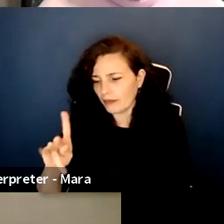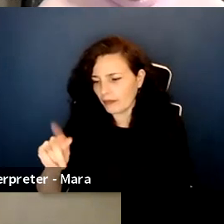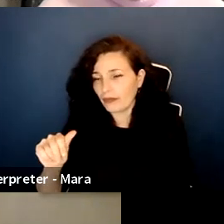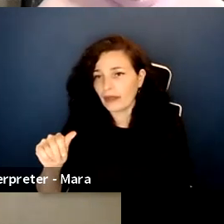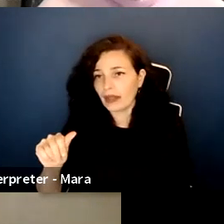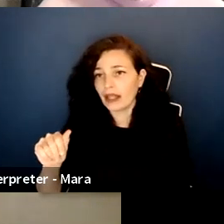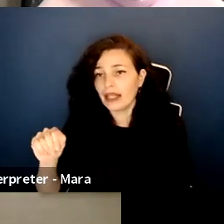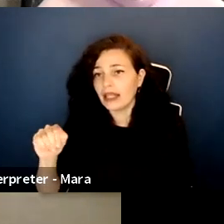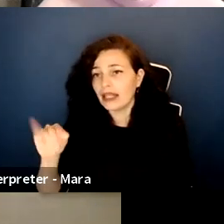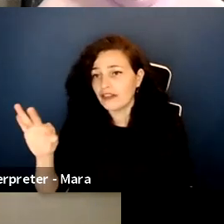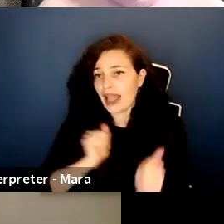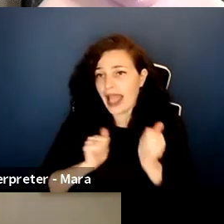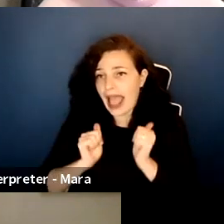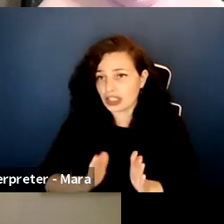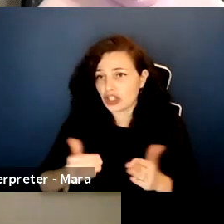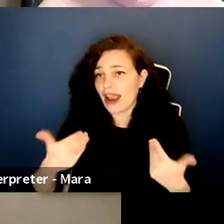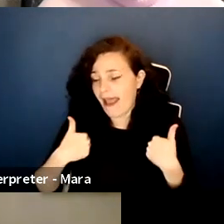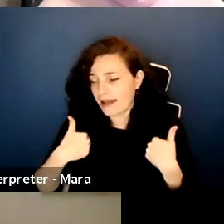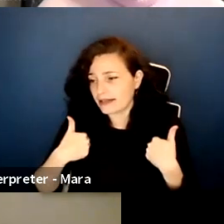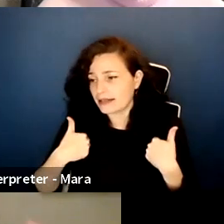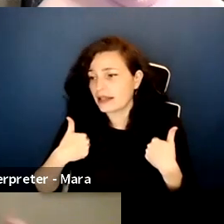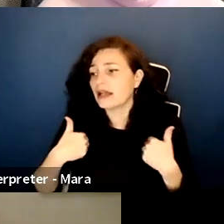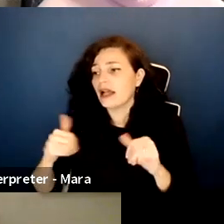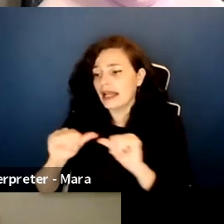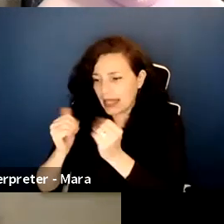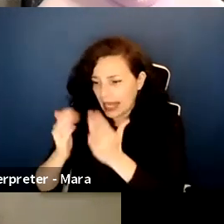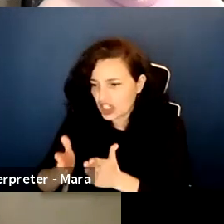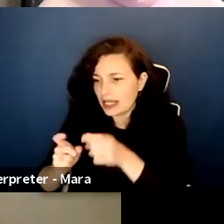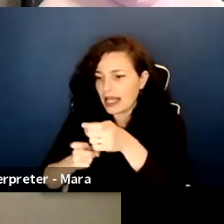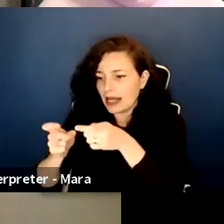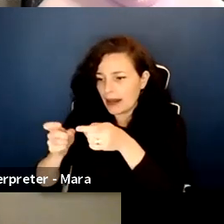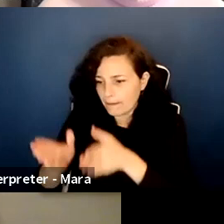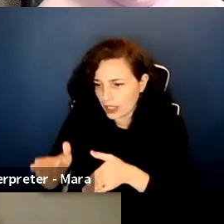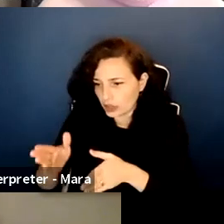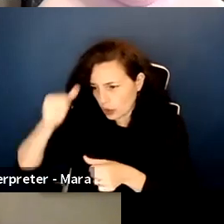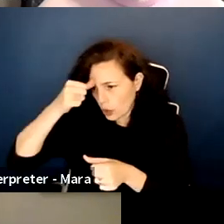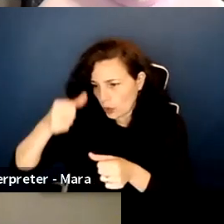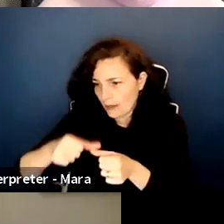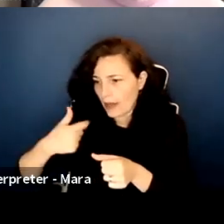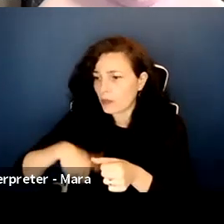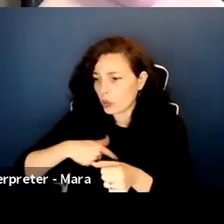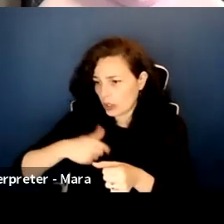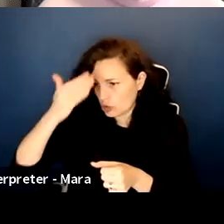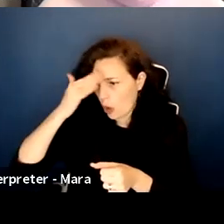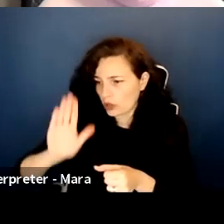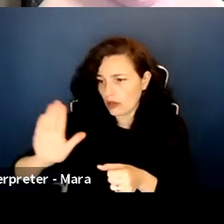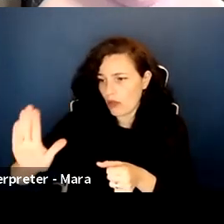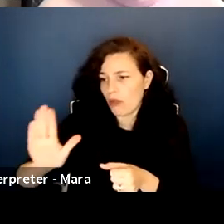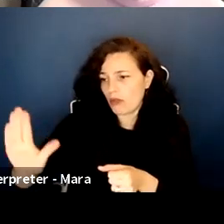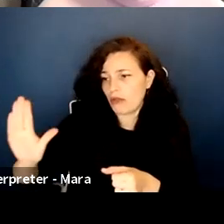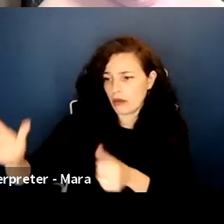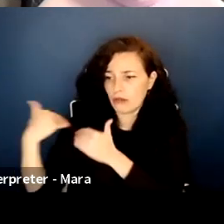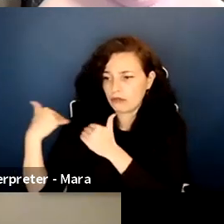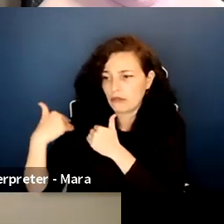agents and managers, we're holding the agents and managers accountable for pitching the proper actors. So when you're not